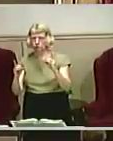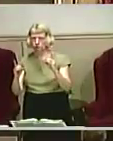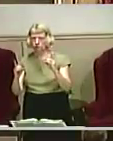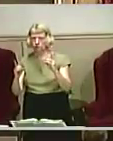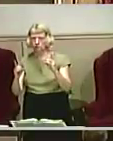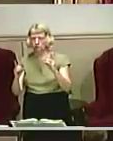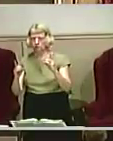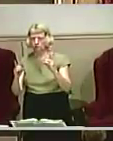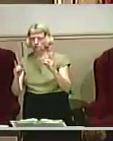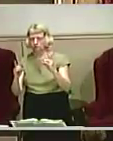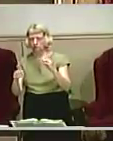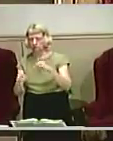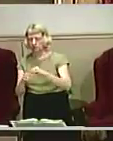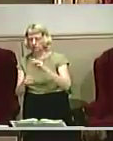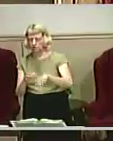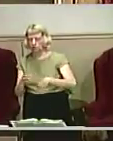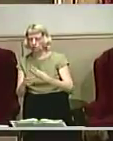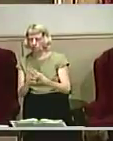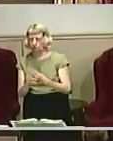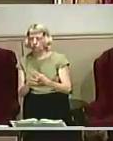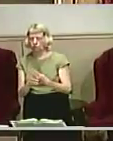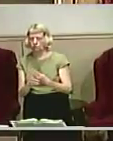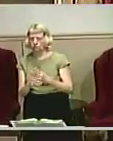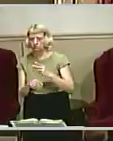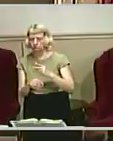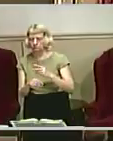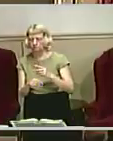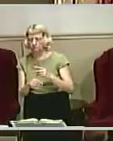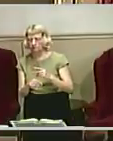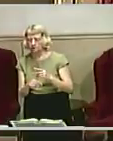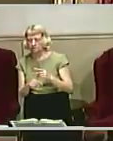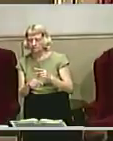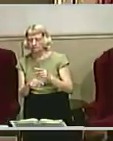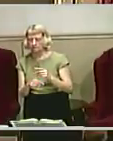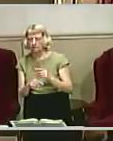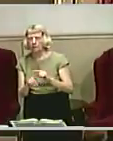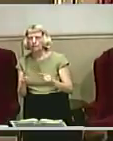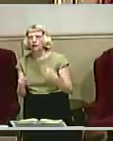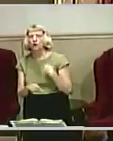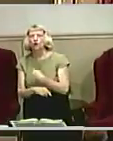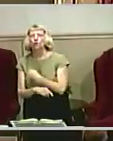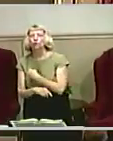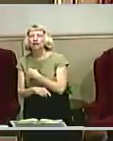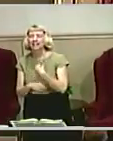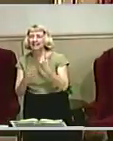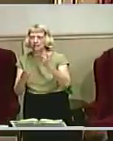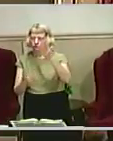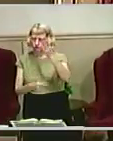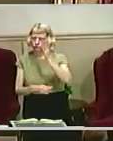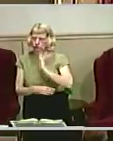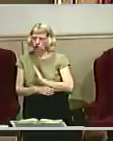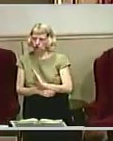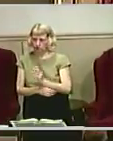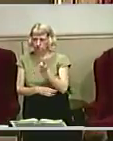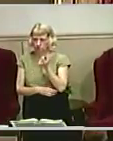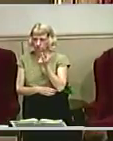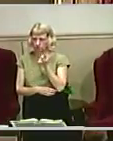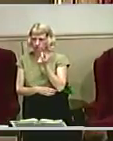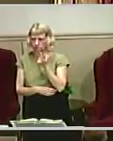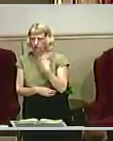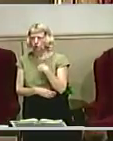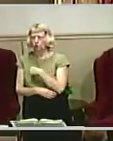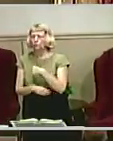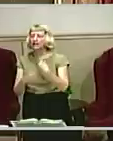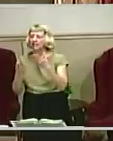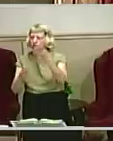going around the world or has been going around the world. Okay? But we are to give to God. Do you understand that? We are